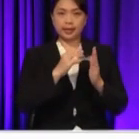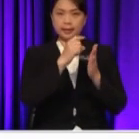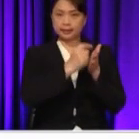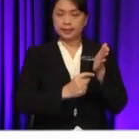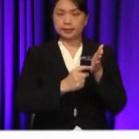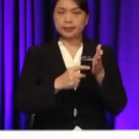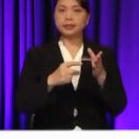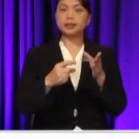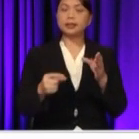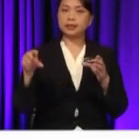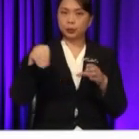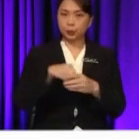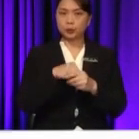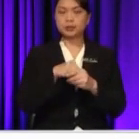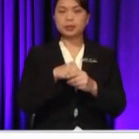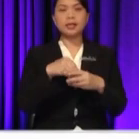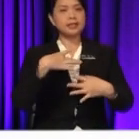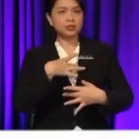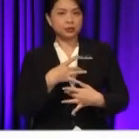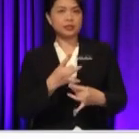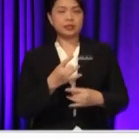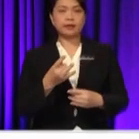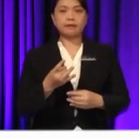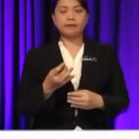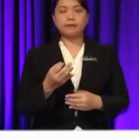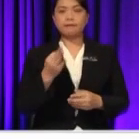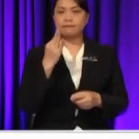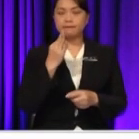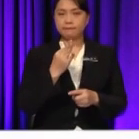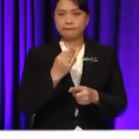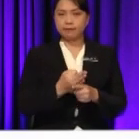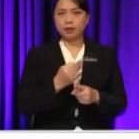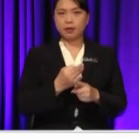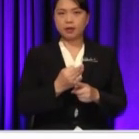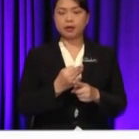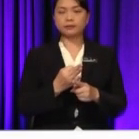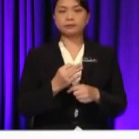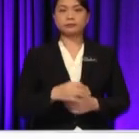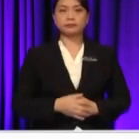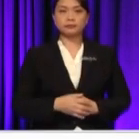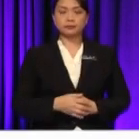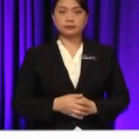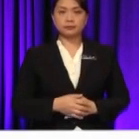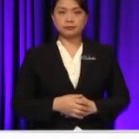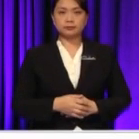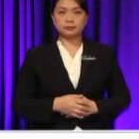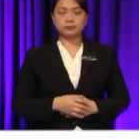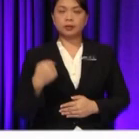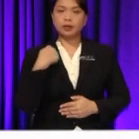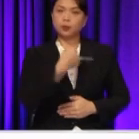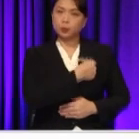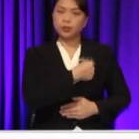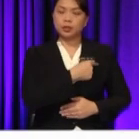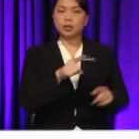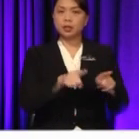include interesting fact or relate the topic to our own life in order to grab readers' attention. And we also